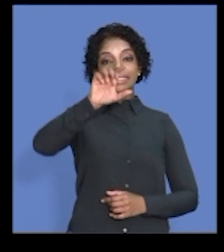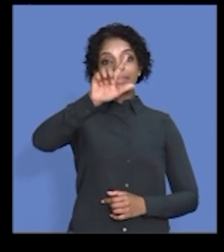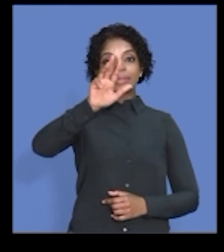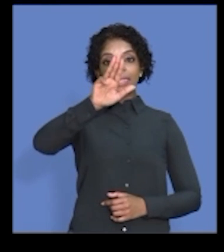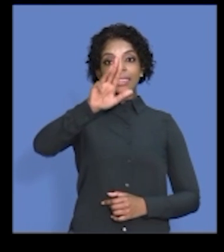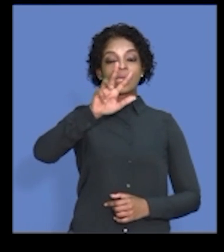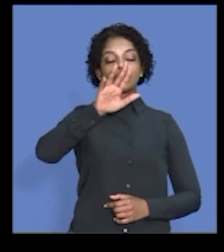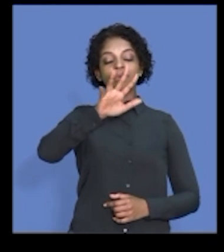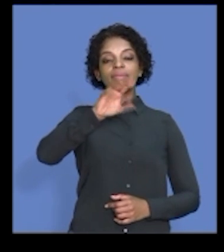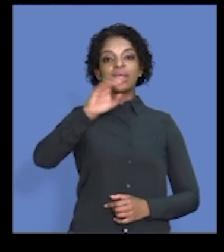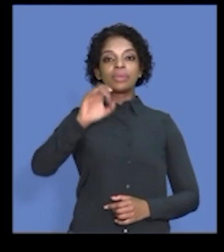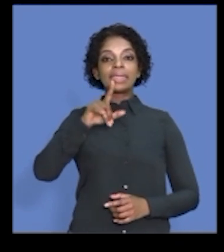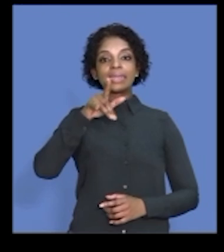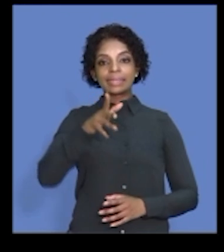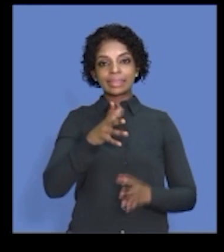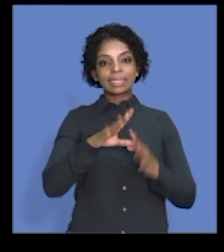of